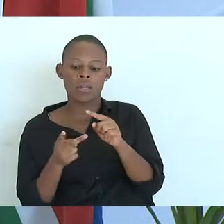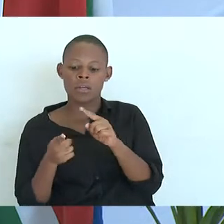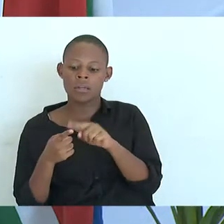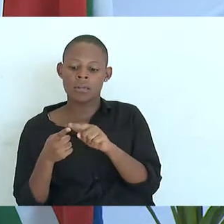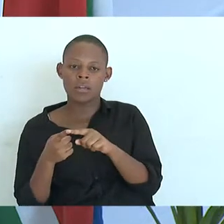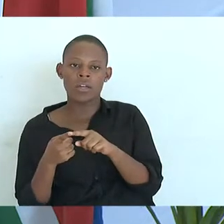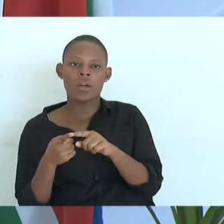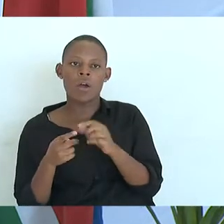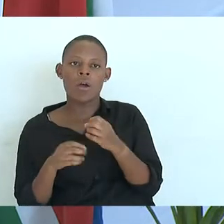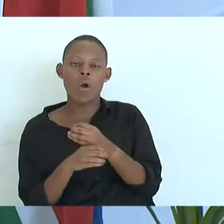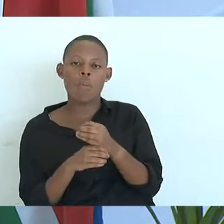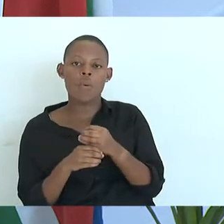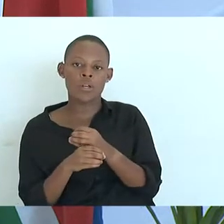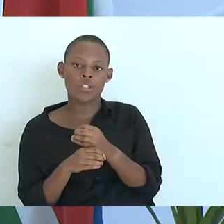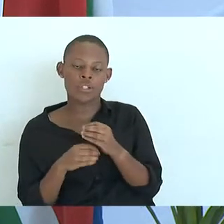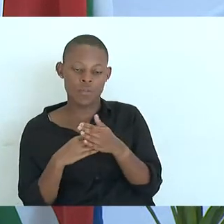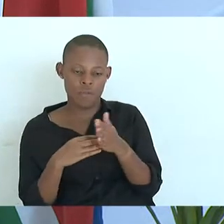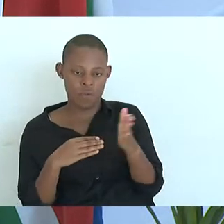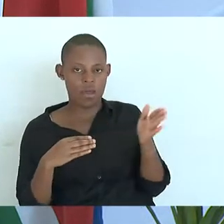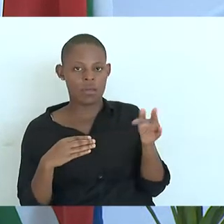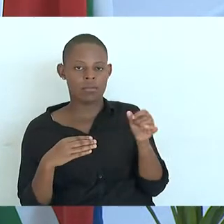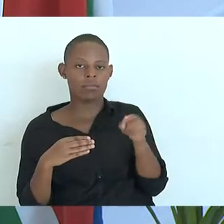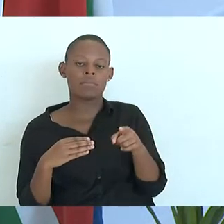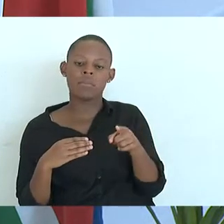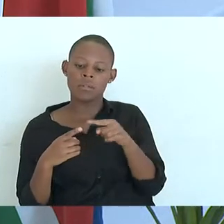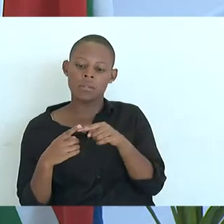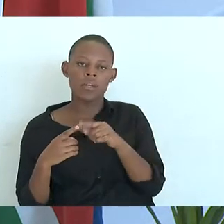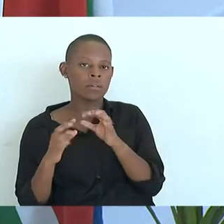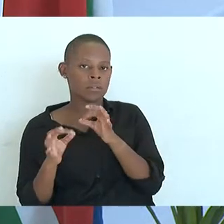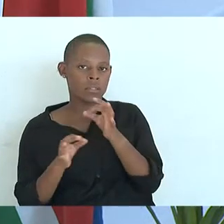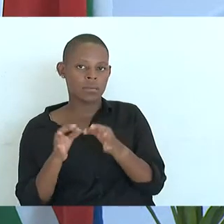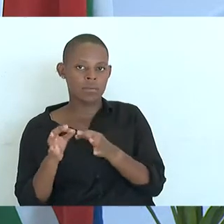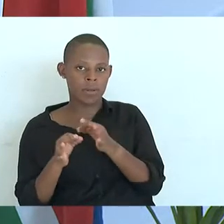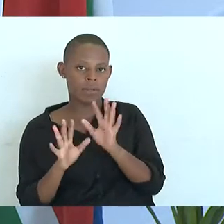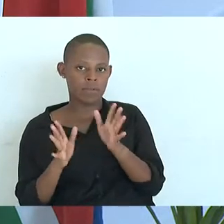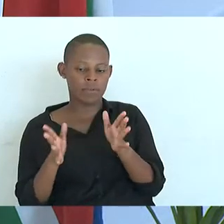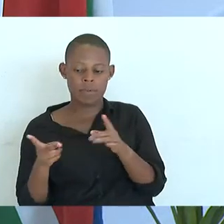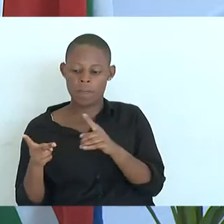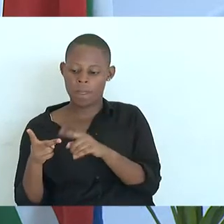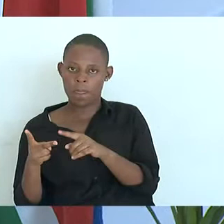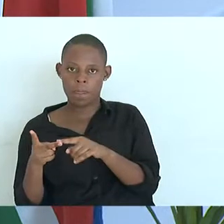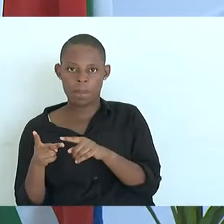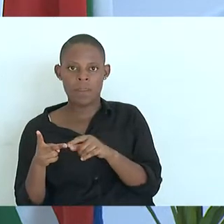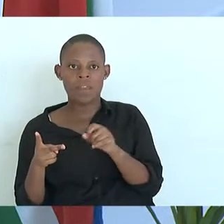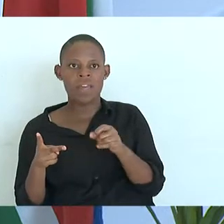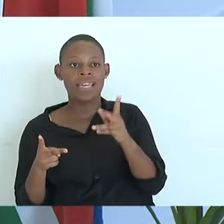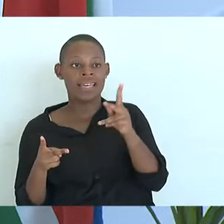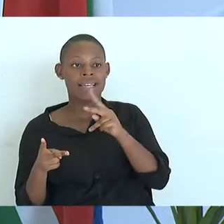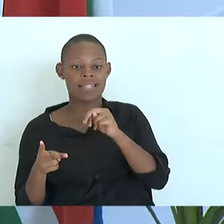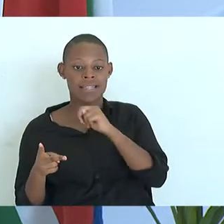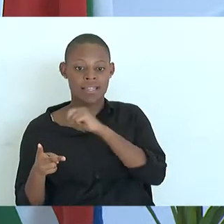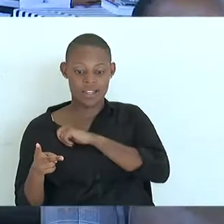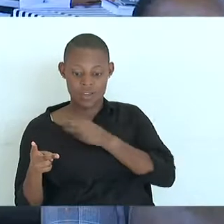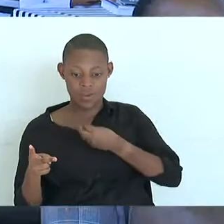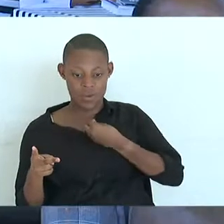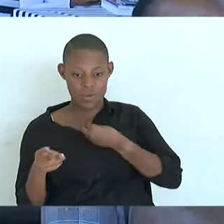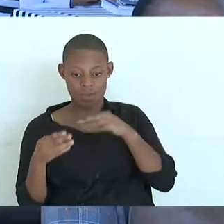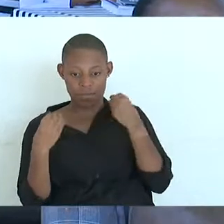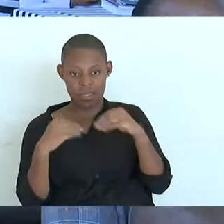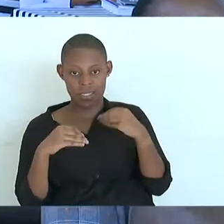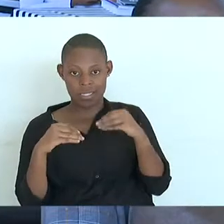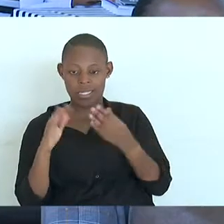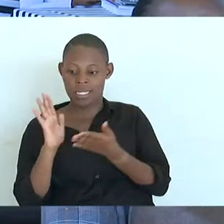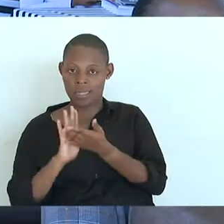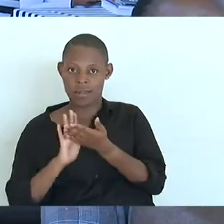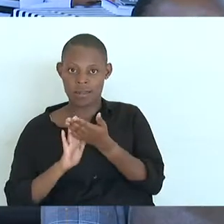fund ebese ngiyichazile. Kube neKwaZulu-Natal Youth Business Development Fund.